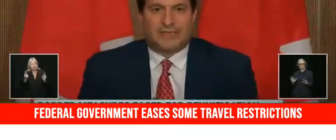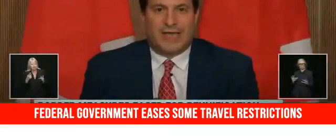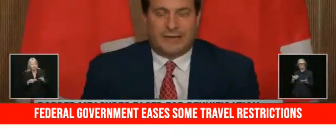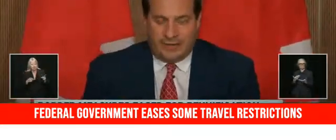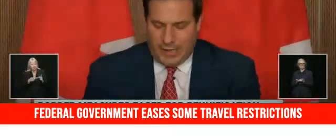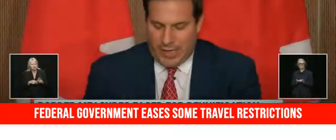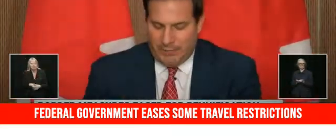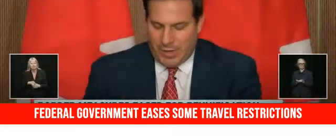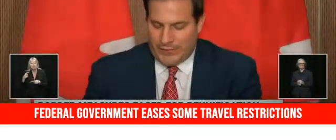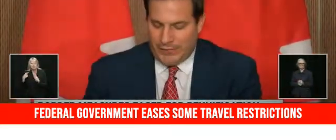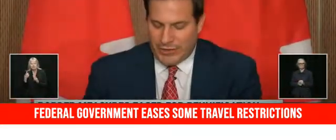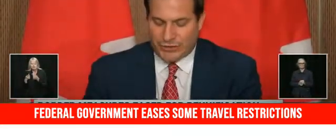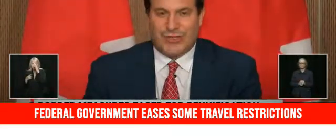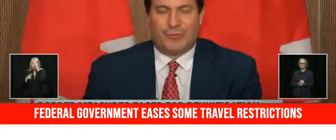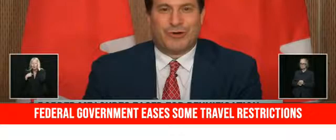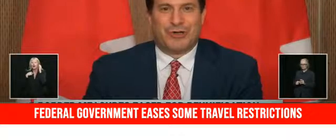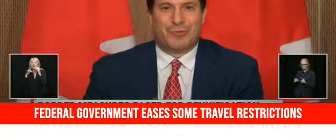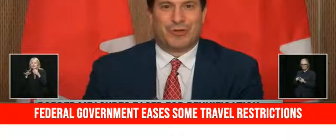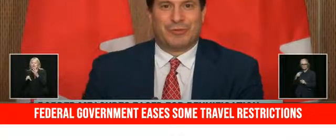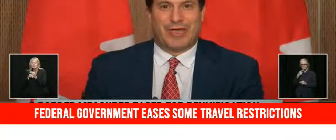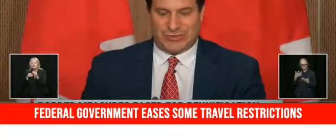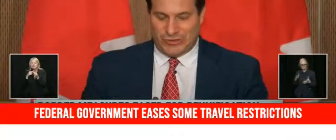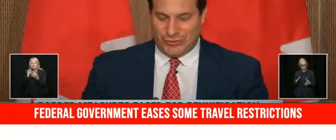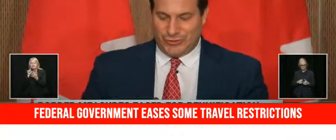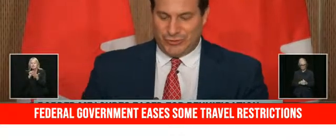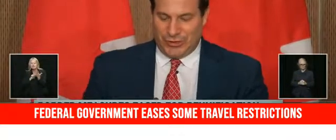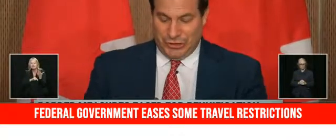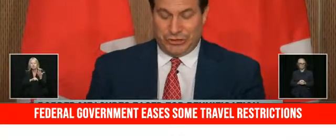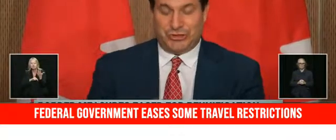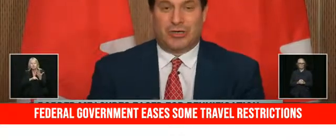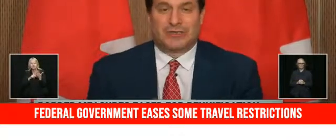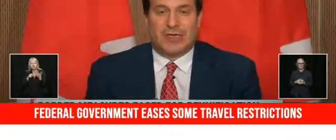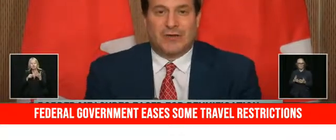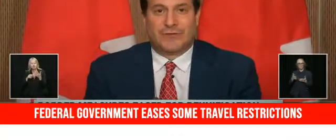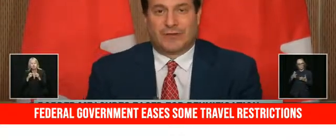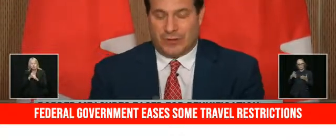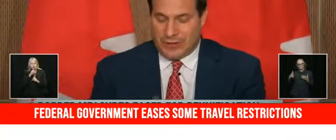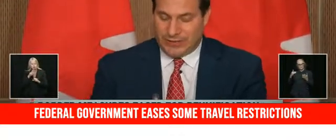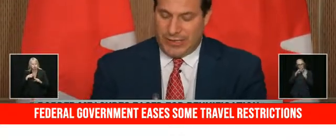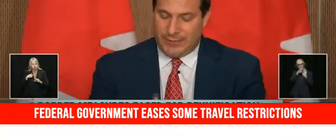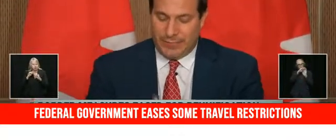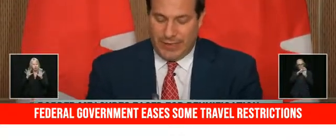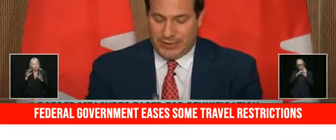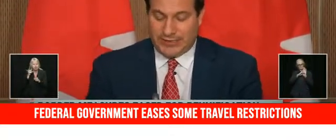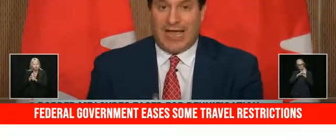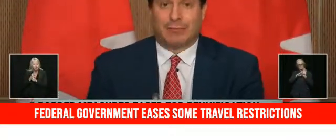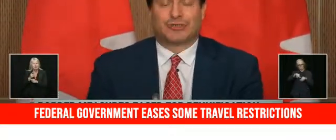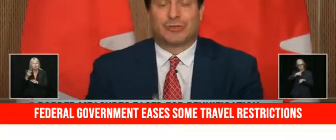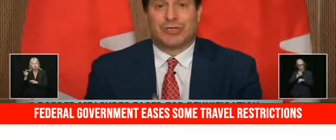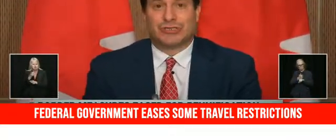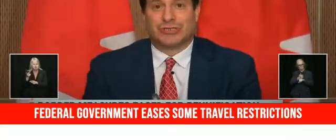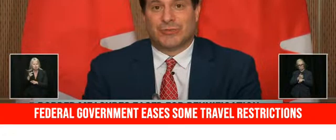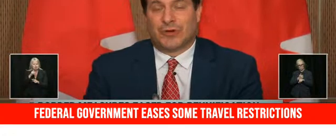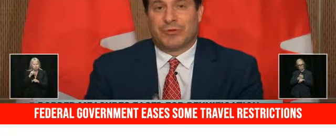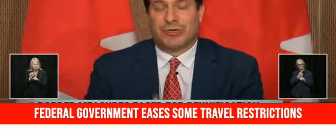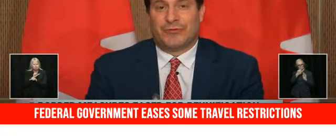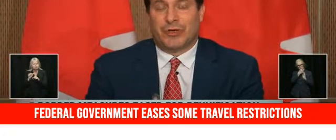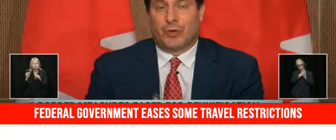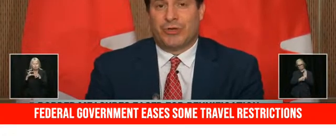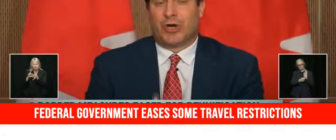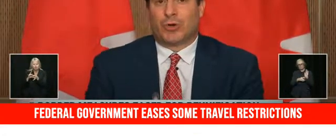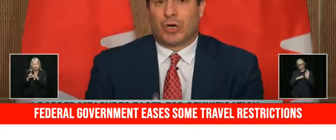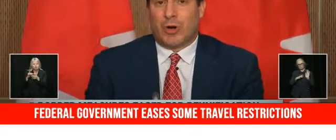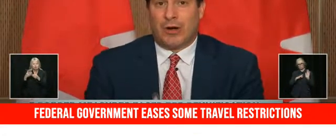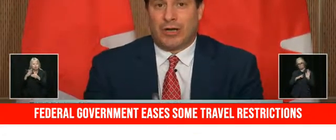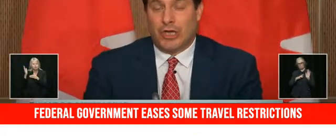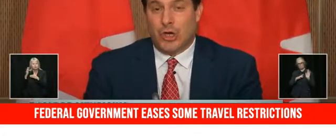Well, as I said, among the measures that we're going to put in place to assure ourselves that there is an established relationship for a period of a